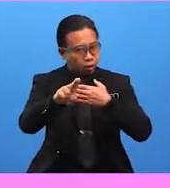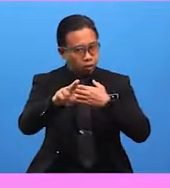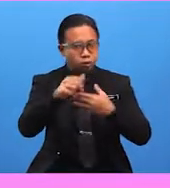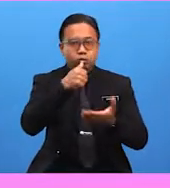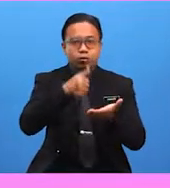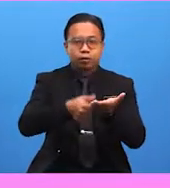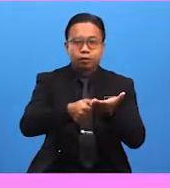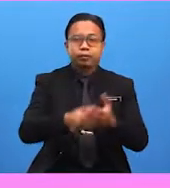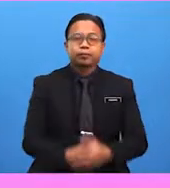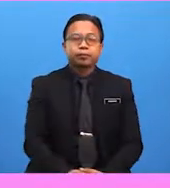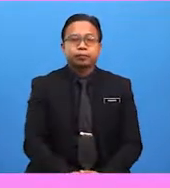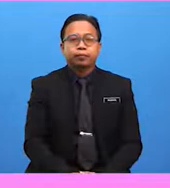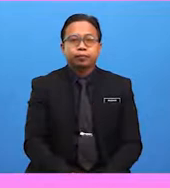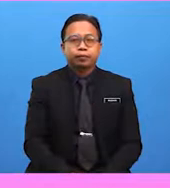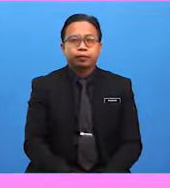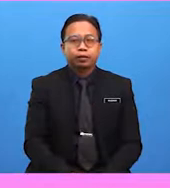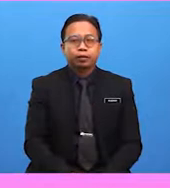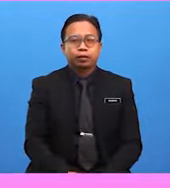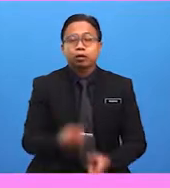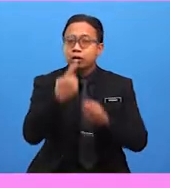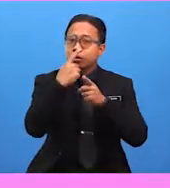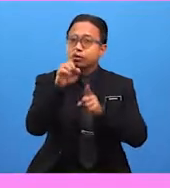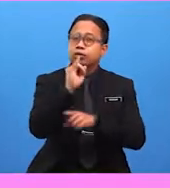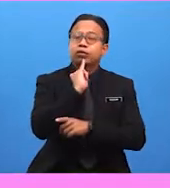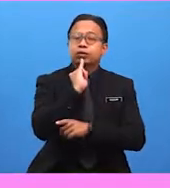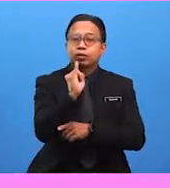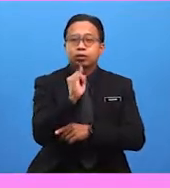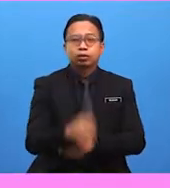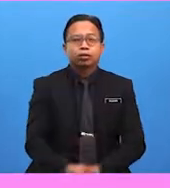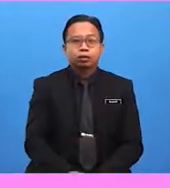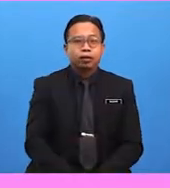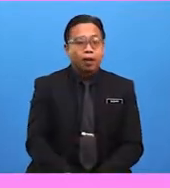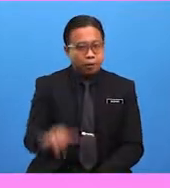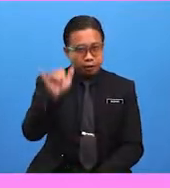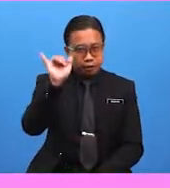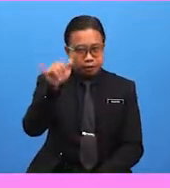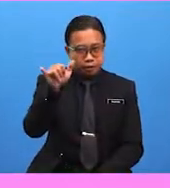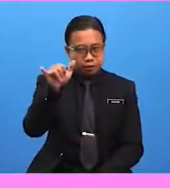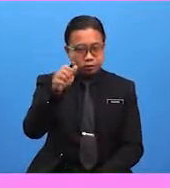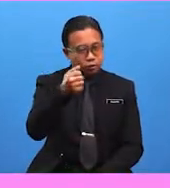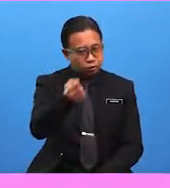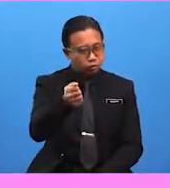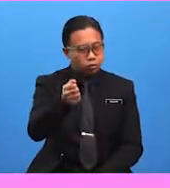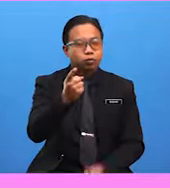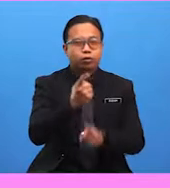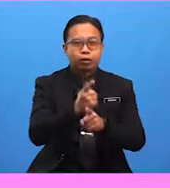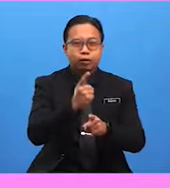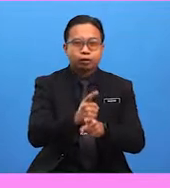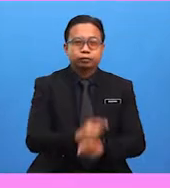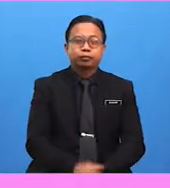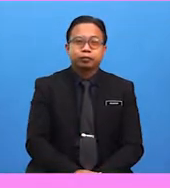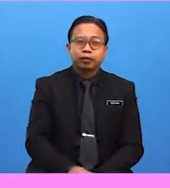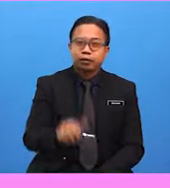dispatch clerk. Answer is, yes, students, you got it right.